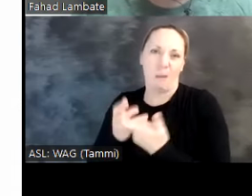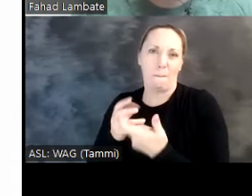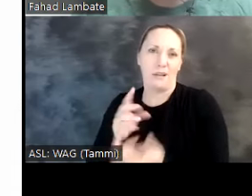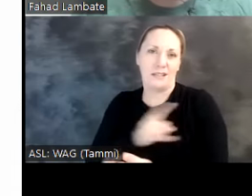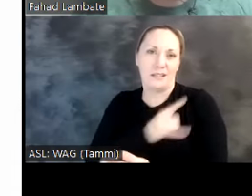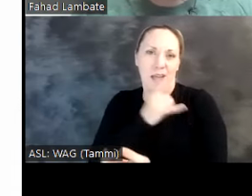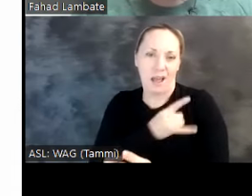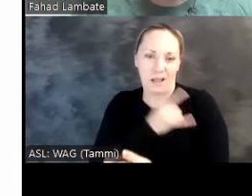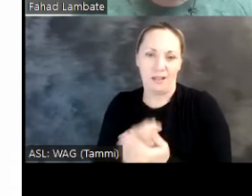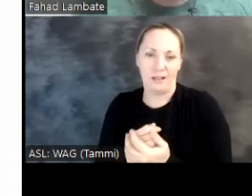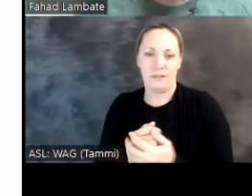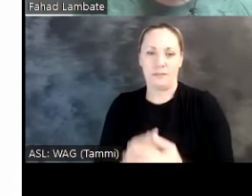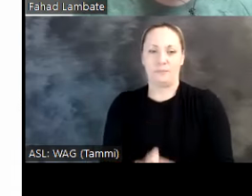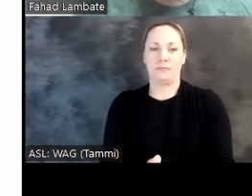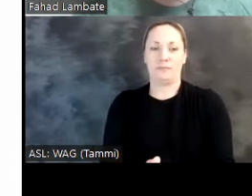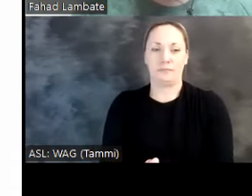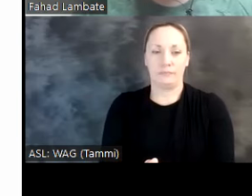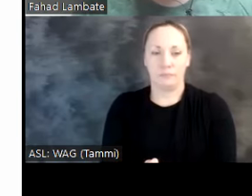style.